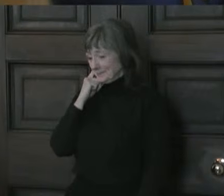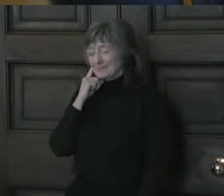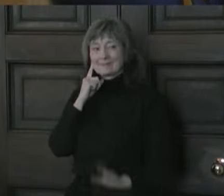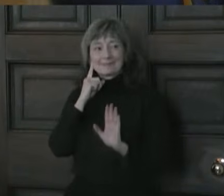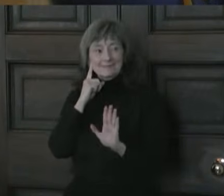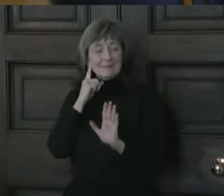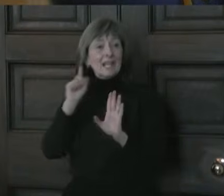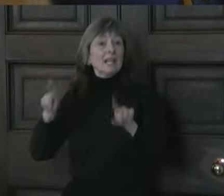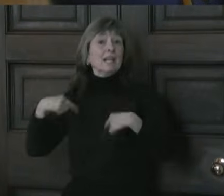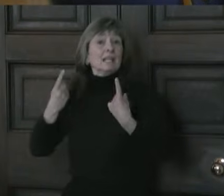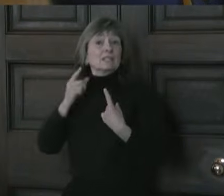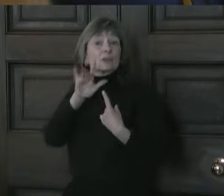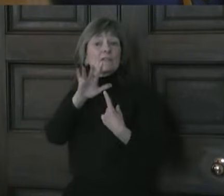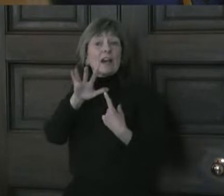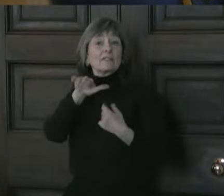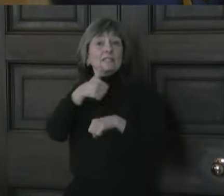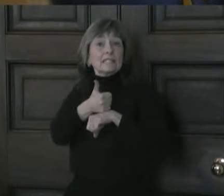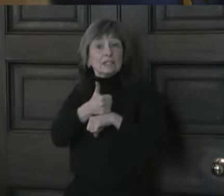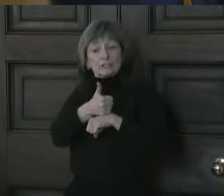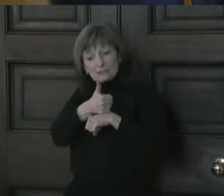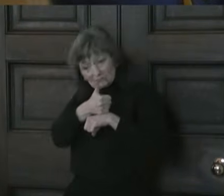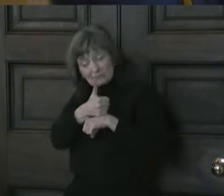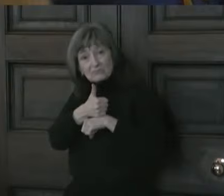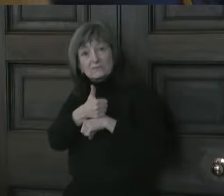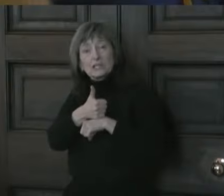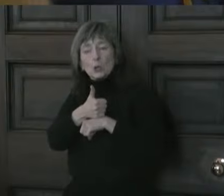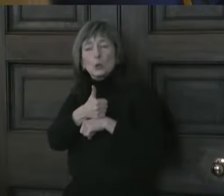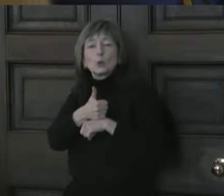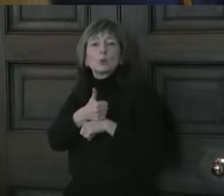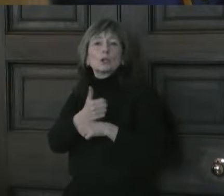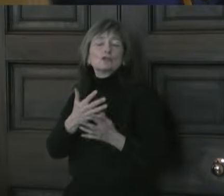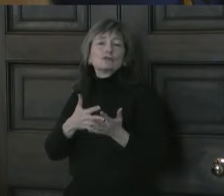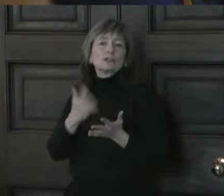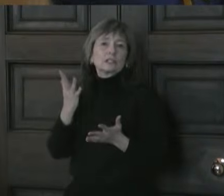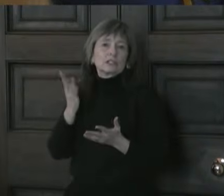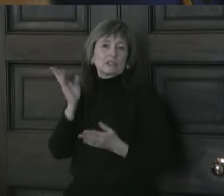since it was created, it represents a rich history,